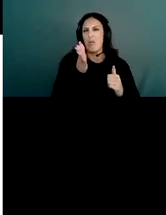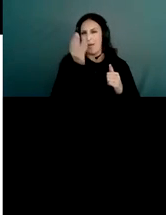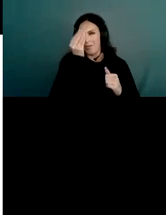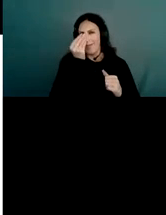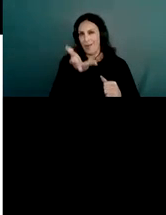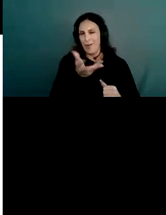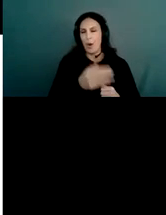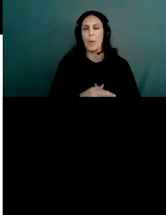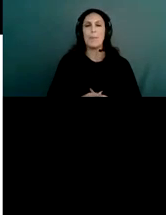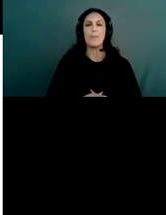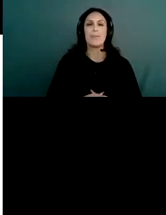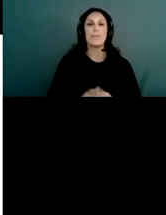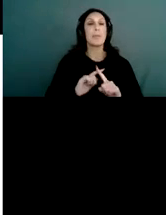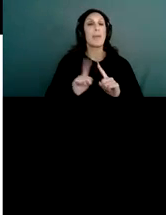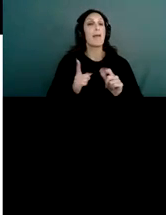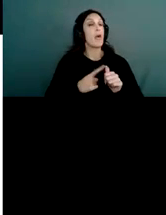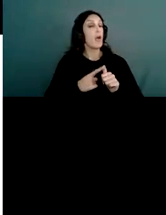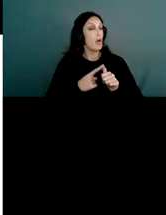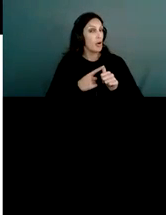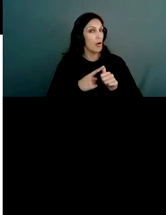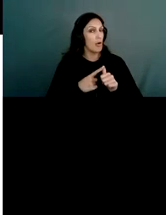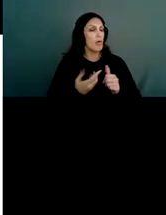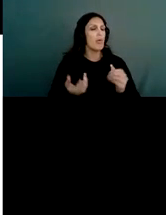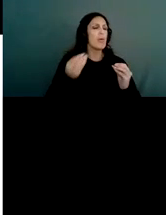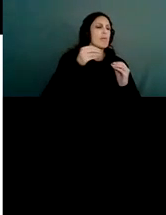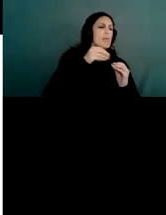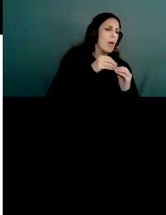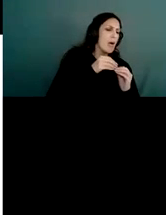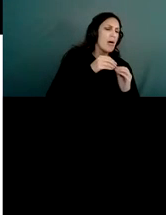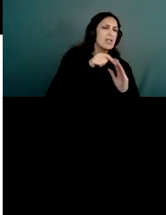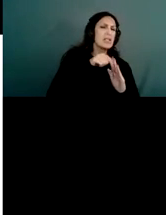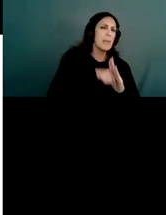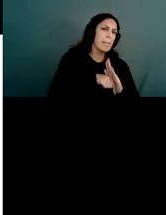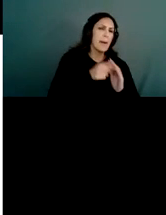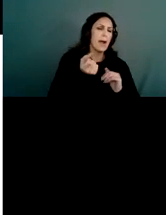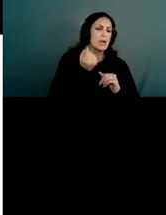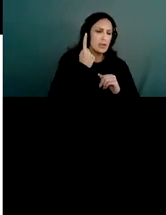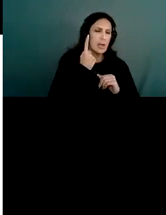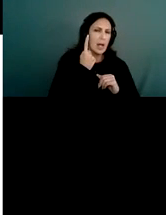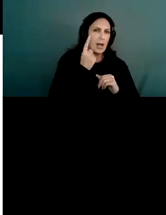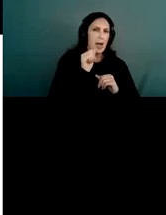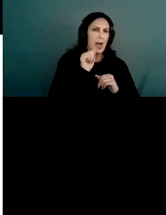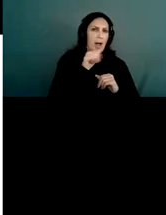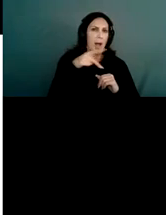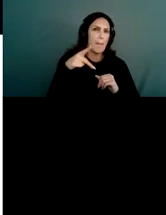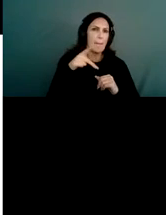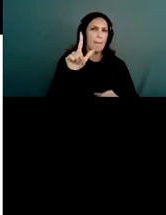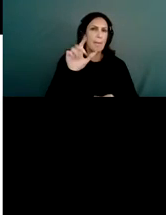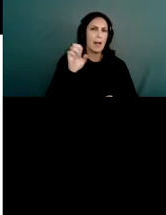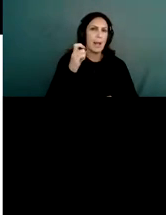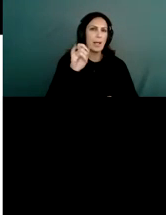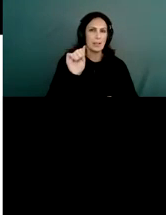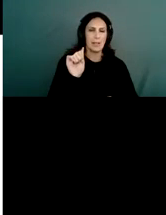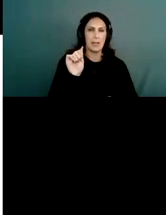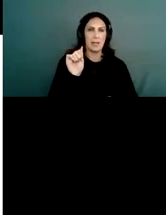webinar. But now we're going to take a little bit deeper look into the second app of the Lexia suite, which